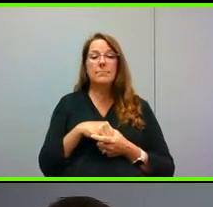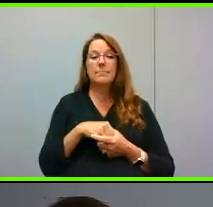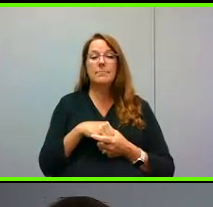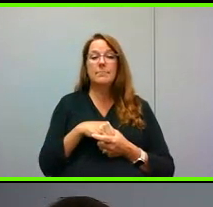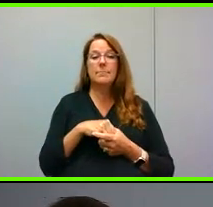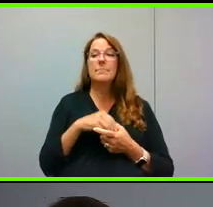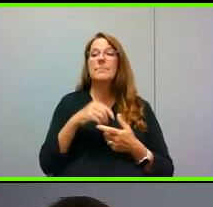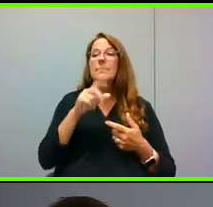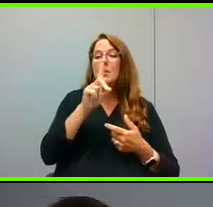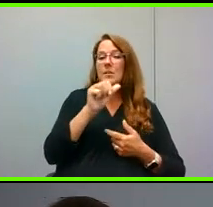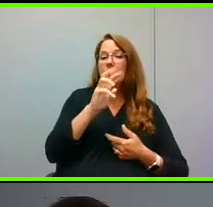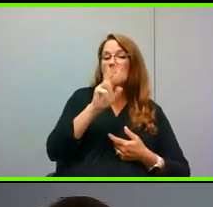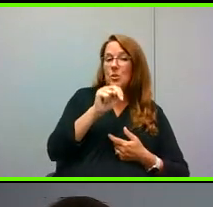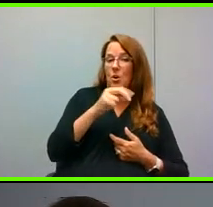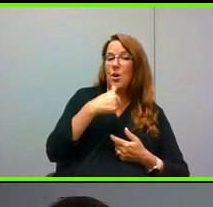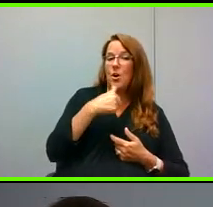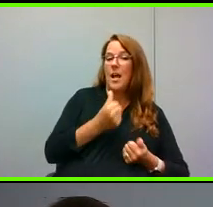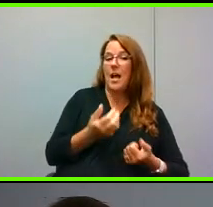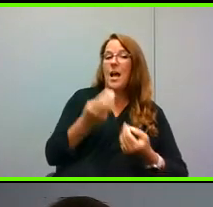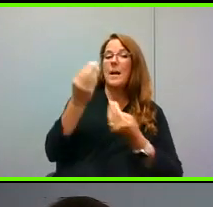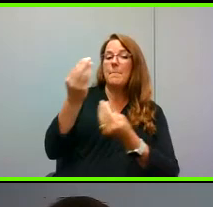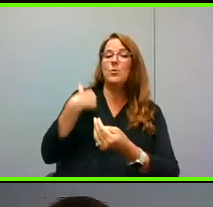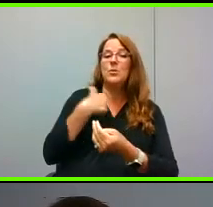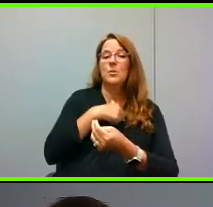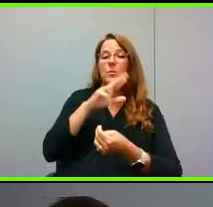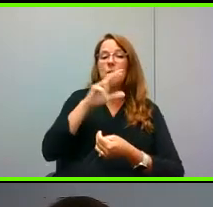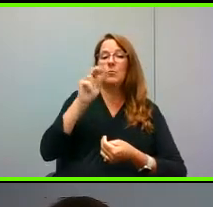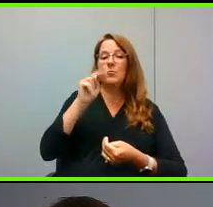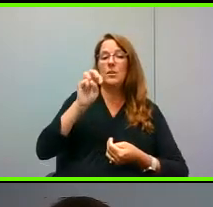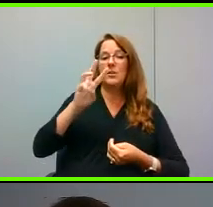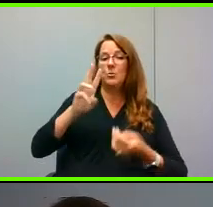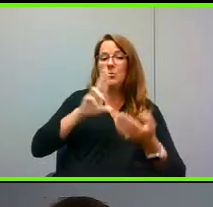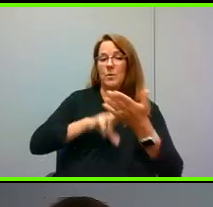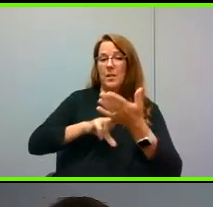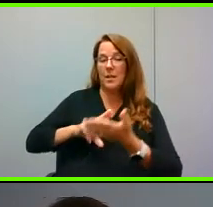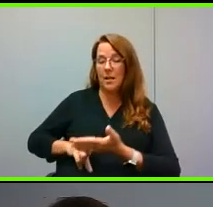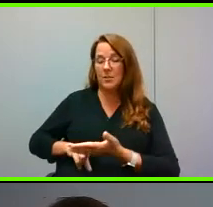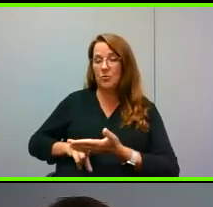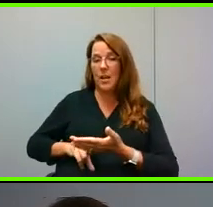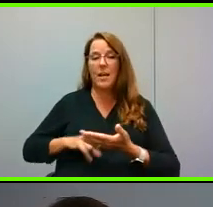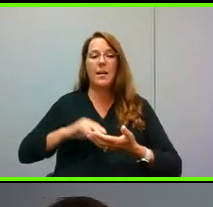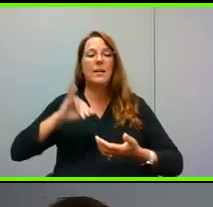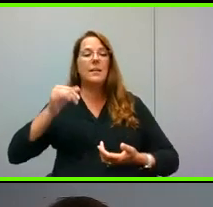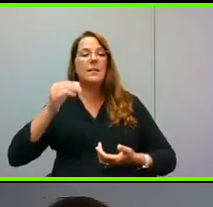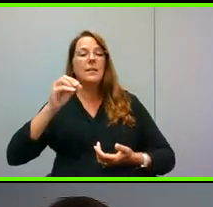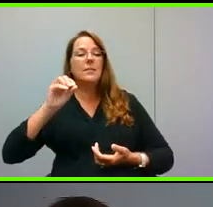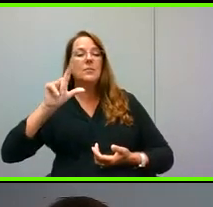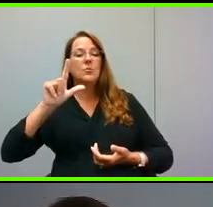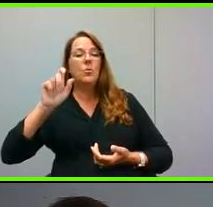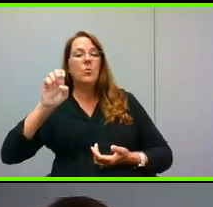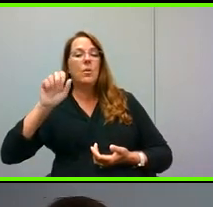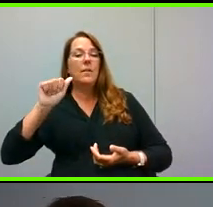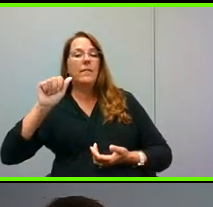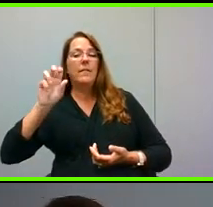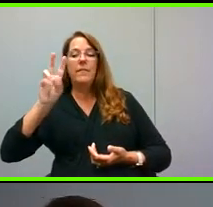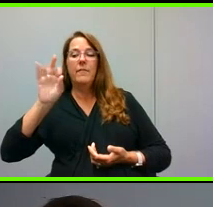This is Dawn Mosley. I make a motion that we renew the contract. This is Joe LaFawn, I second.